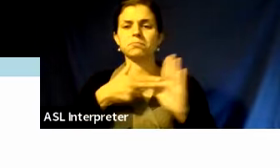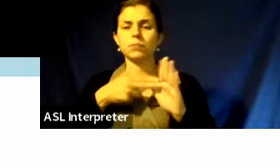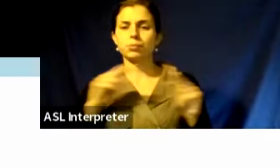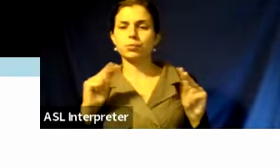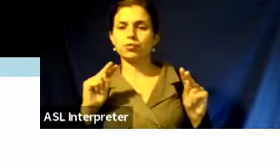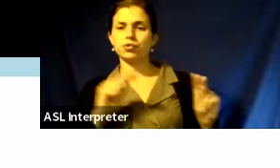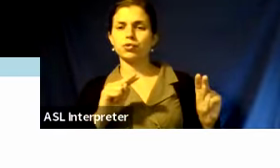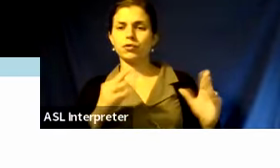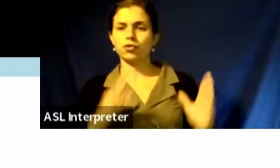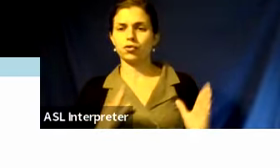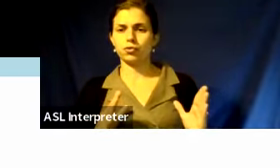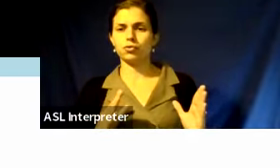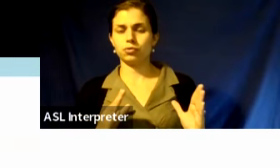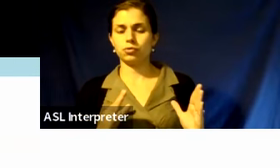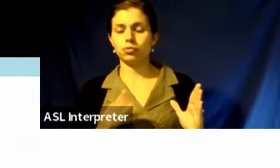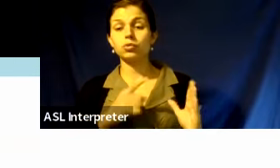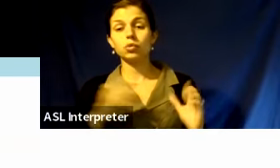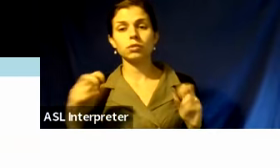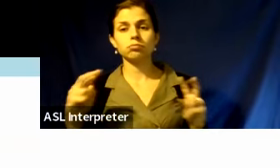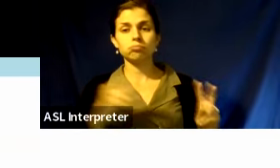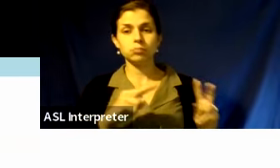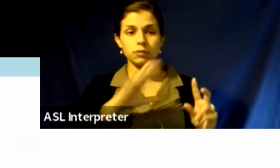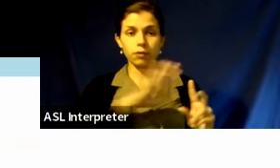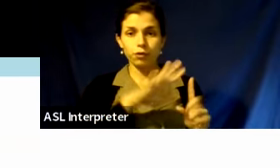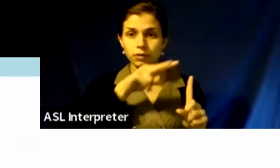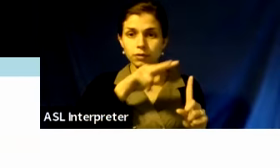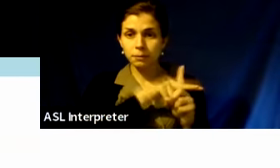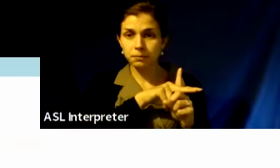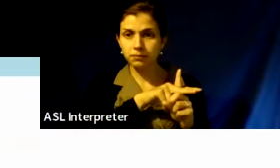and find information about the courses that they're in.